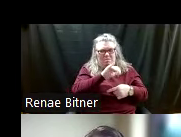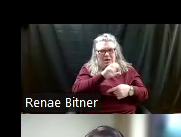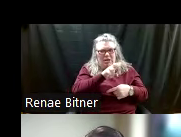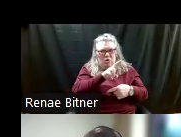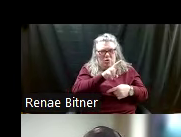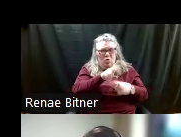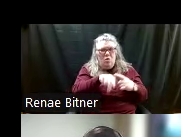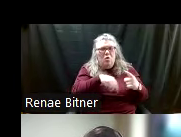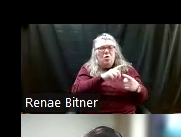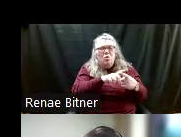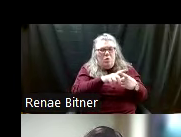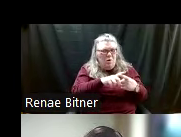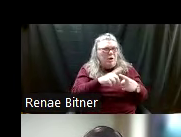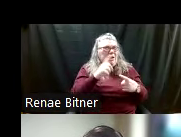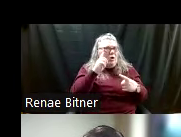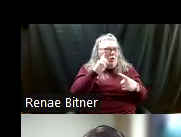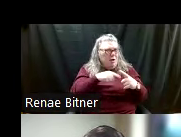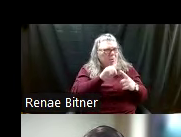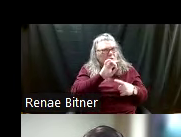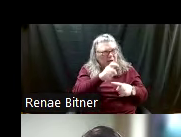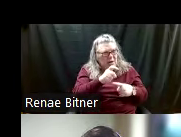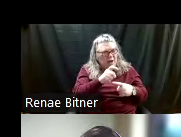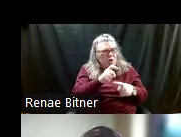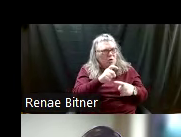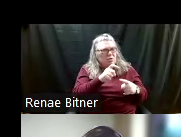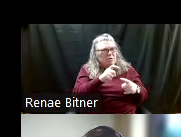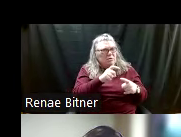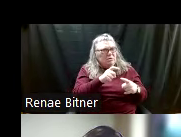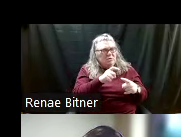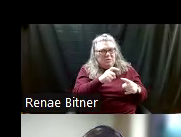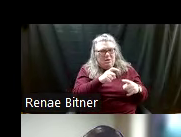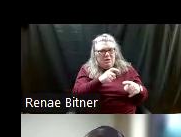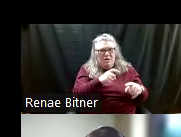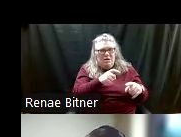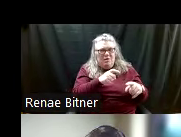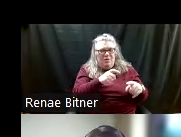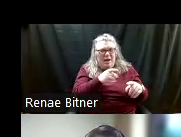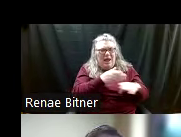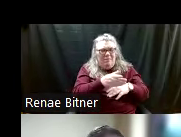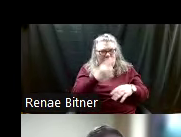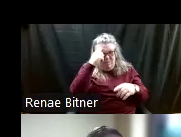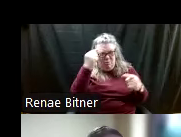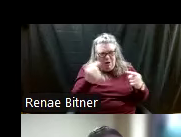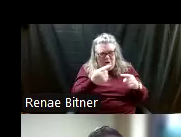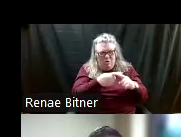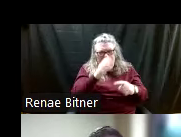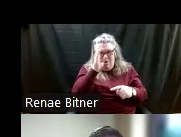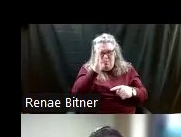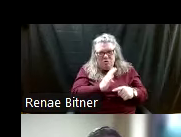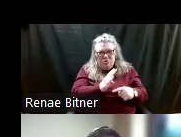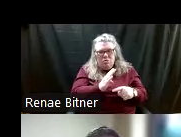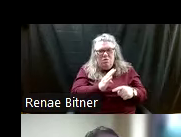our line lists of all the diagnoses that had come across after her after the brain injury from her stroke.